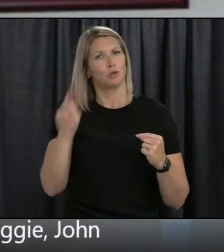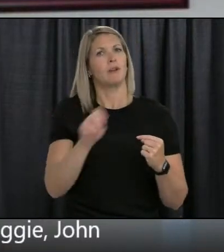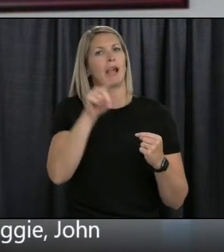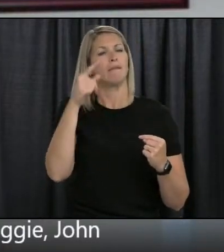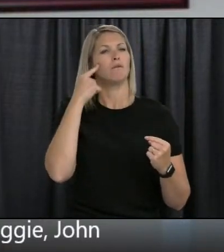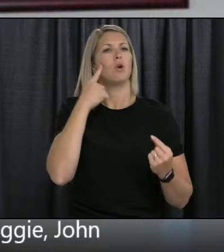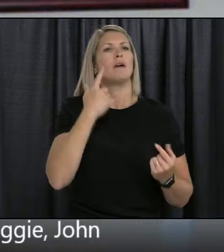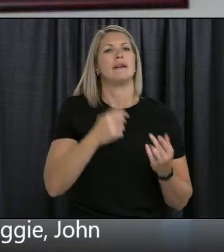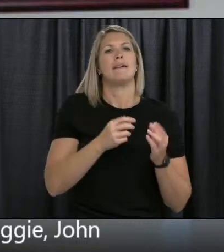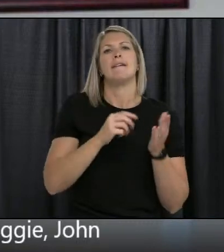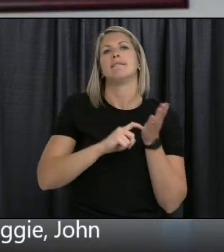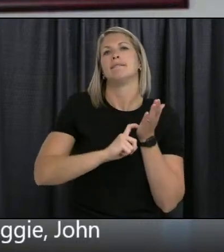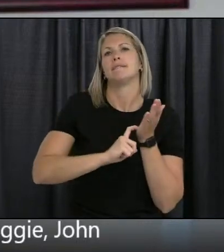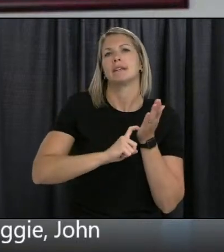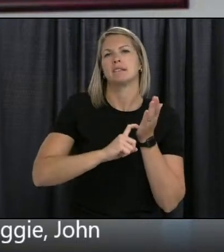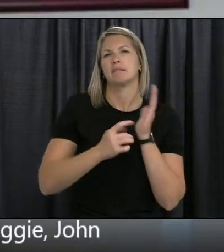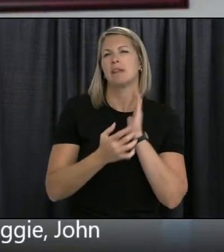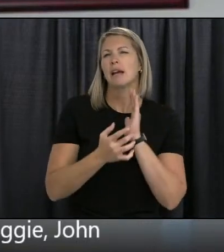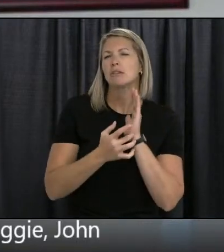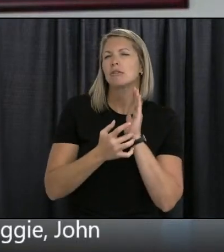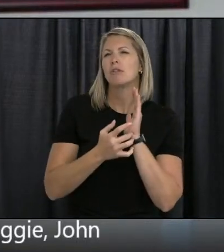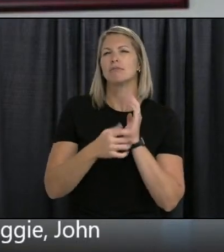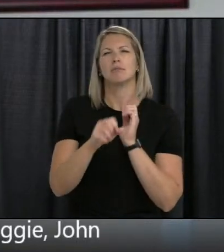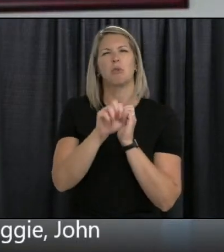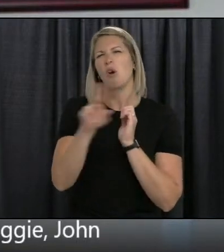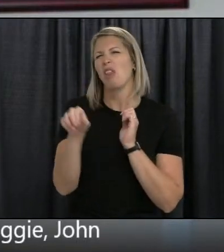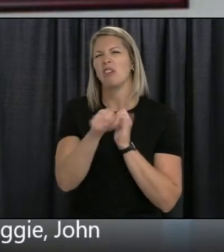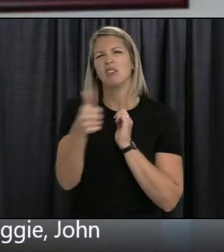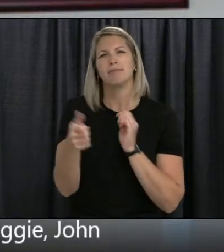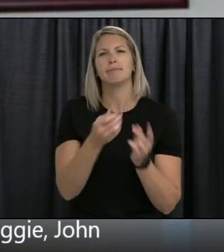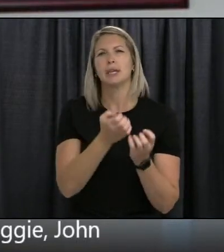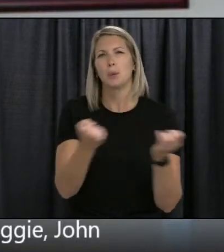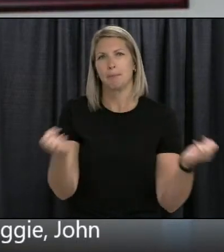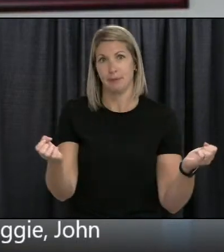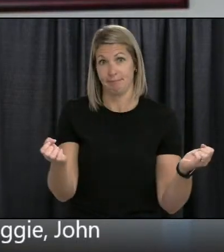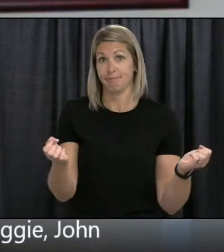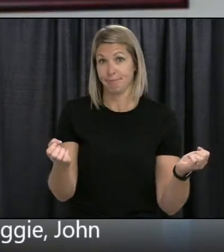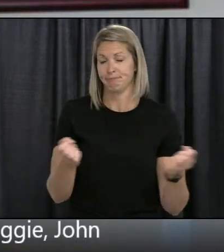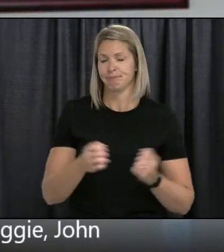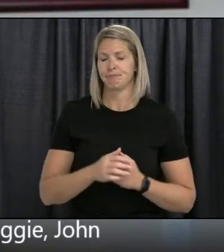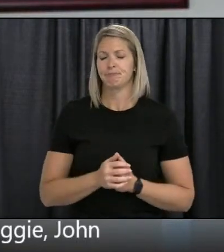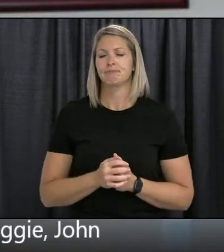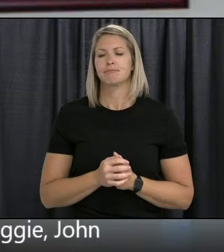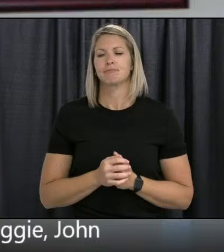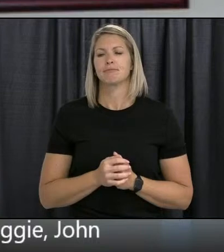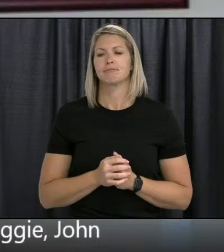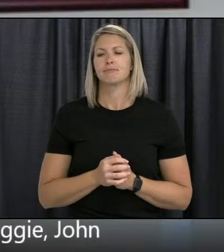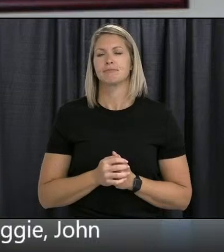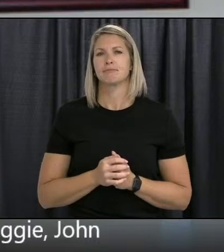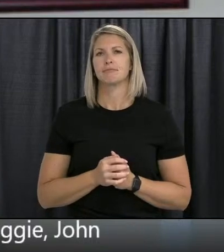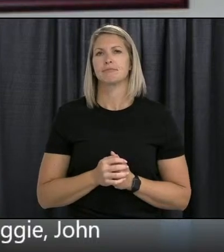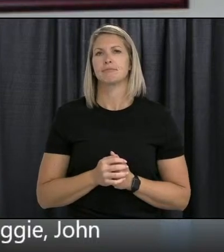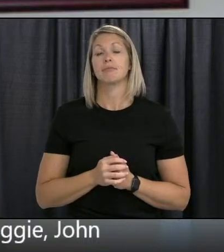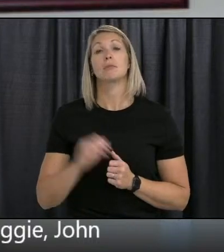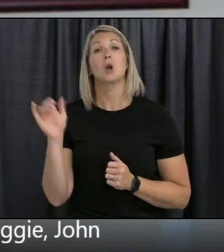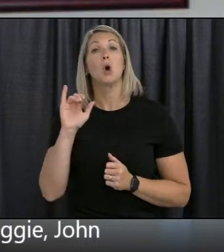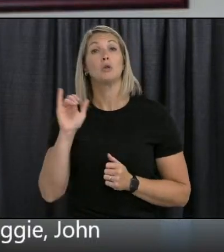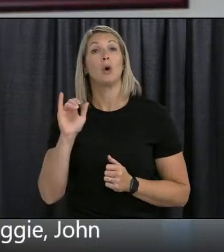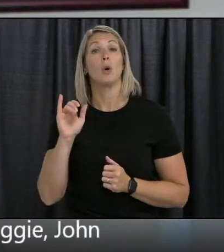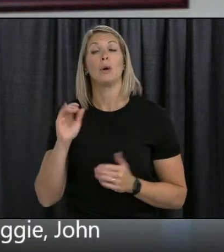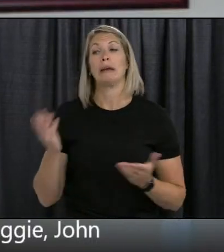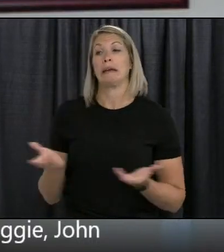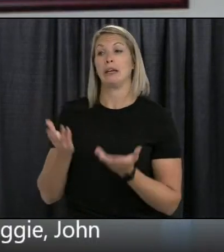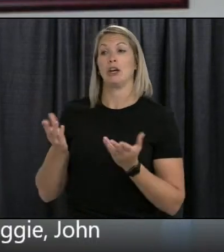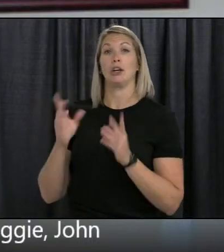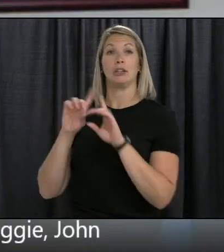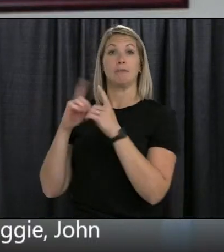around, as it were. On the issue of essential workers in other trades and other businesses, We in public health and the Department of